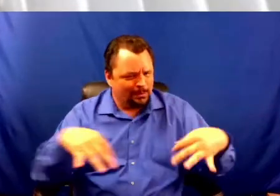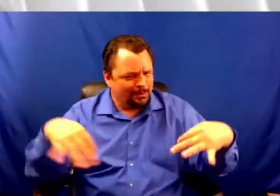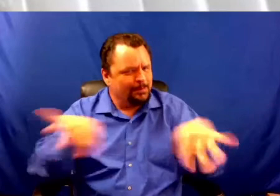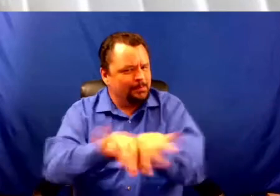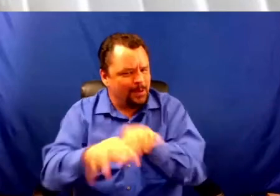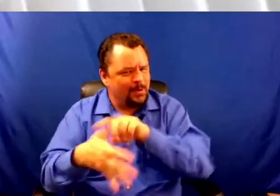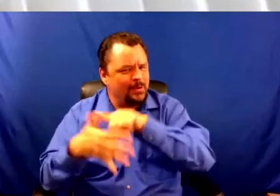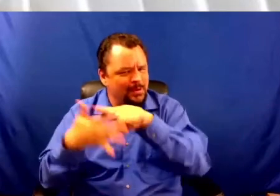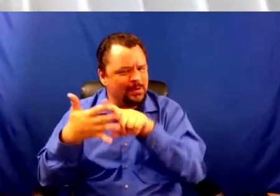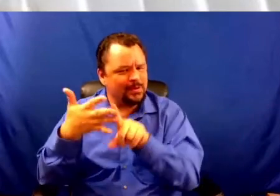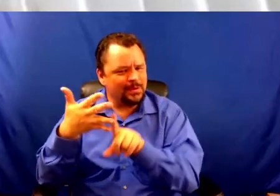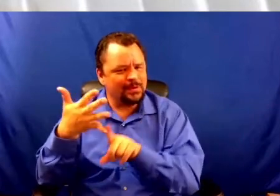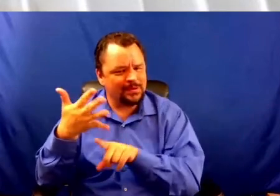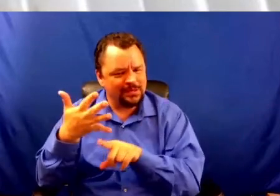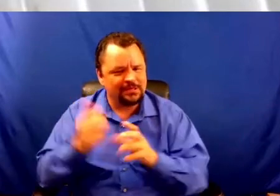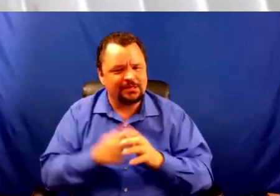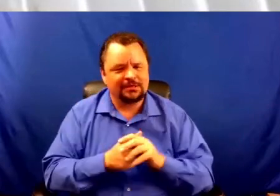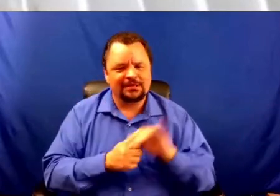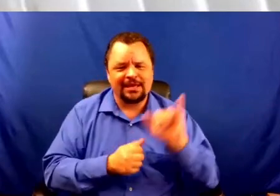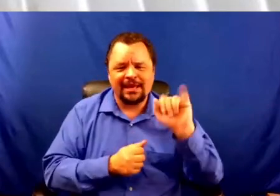preferred, my